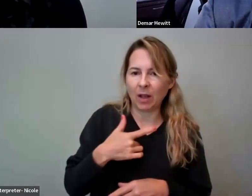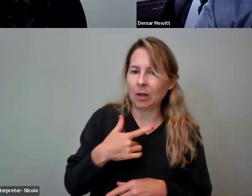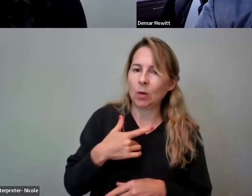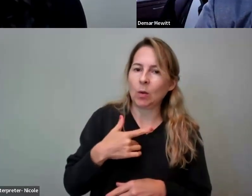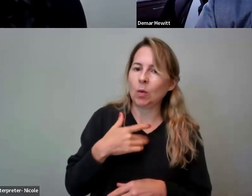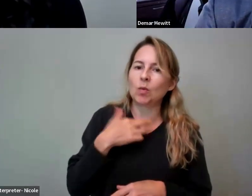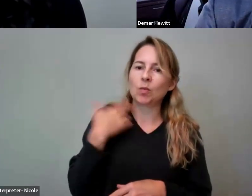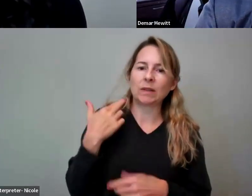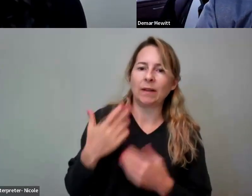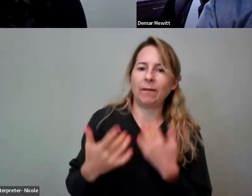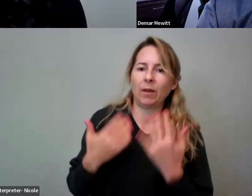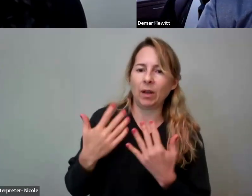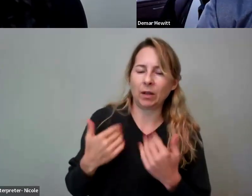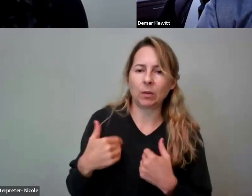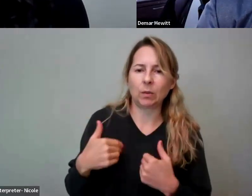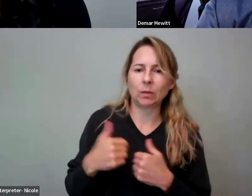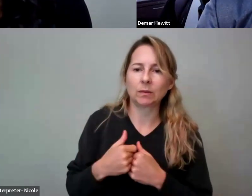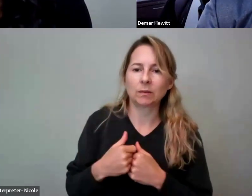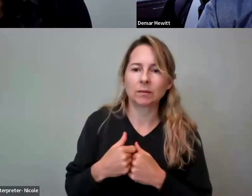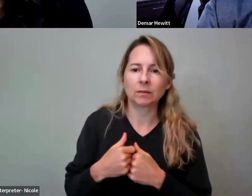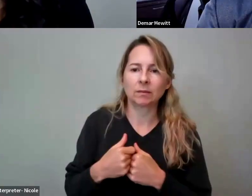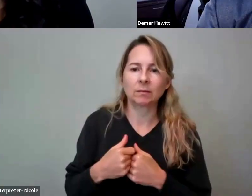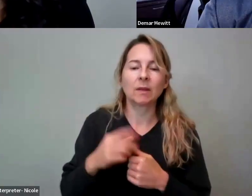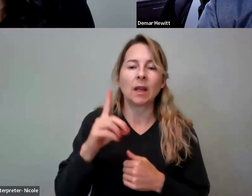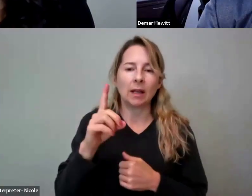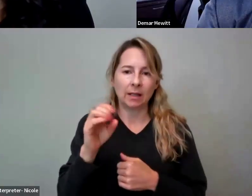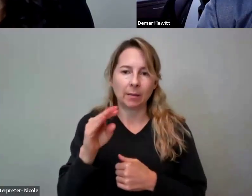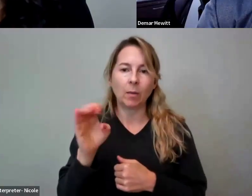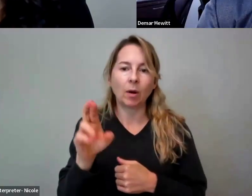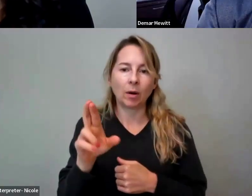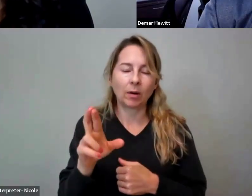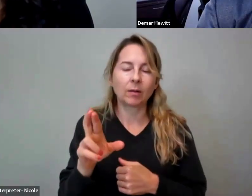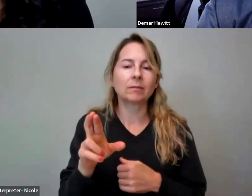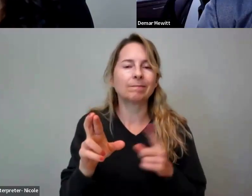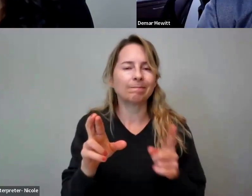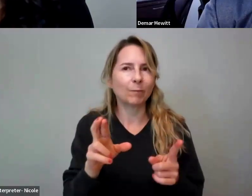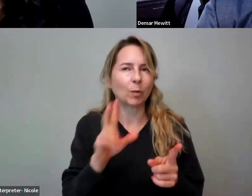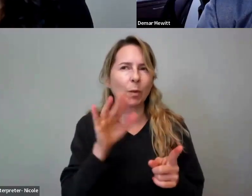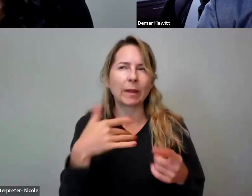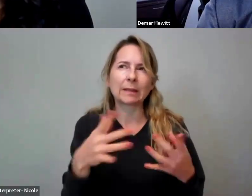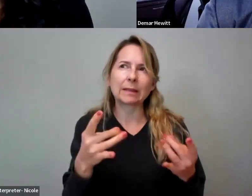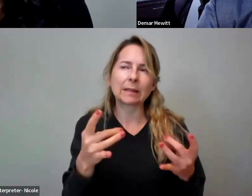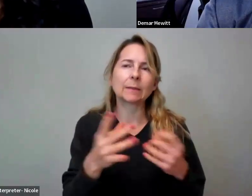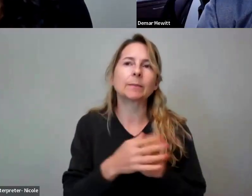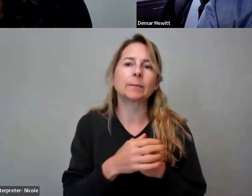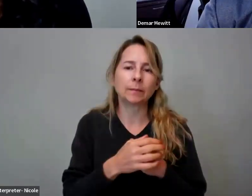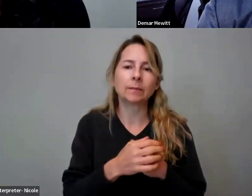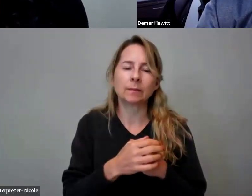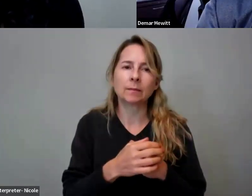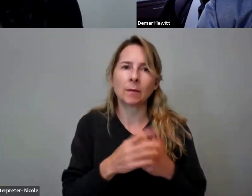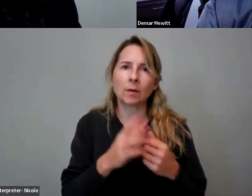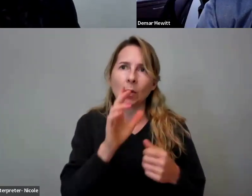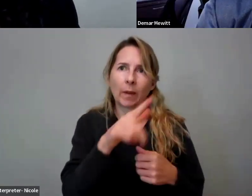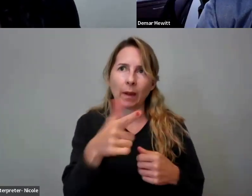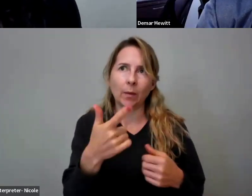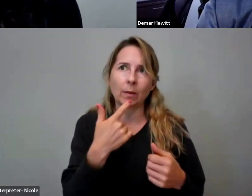Very technical one, because the landlord is denying your request for